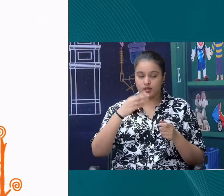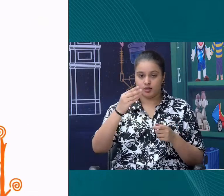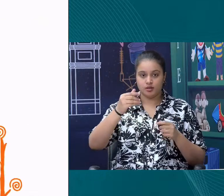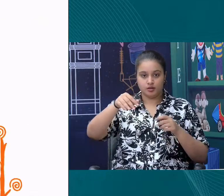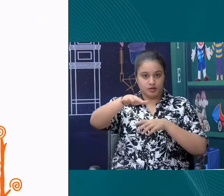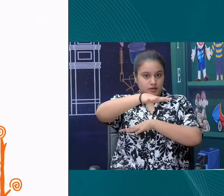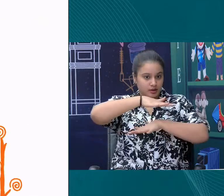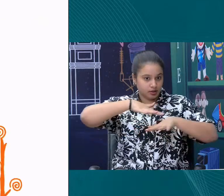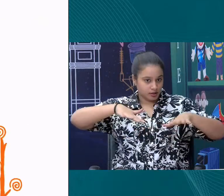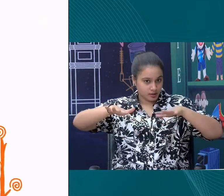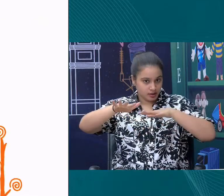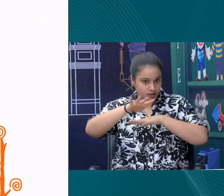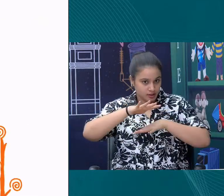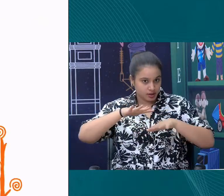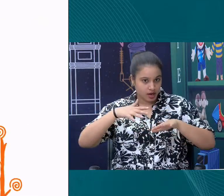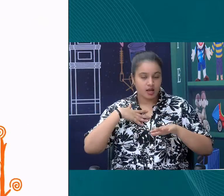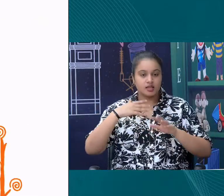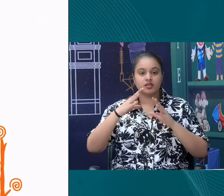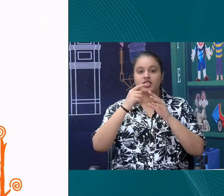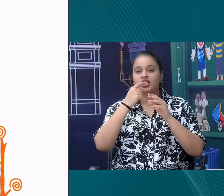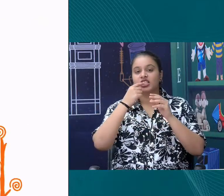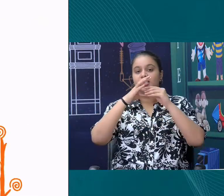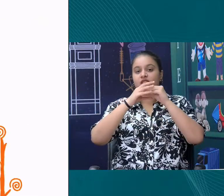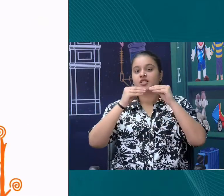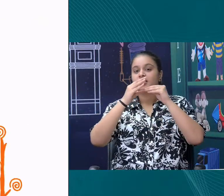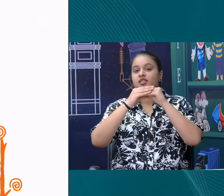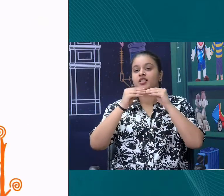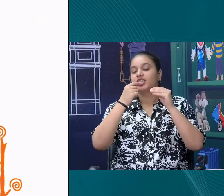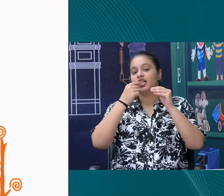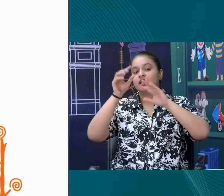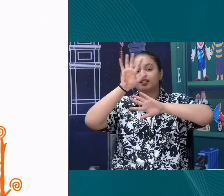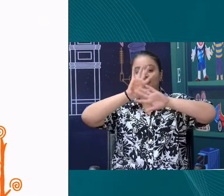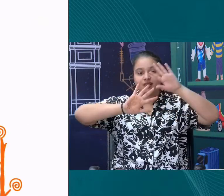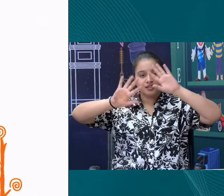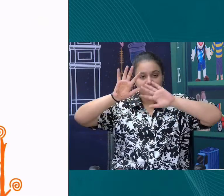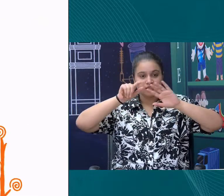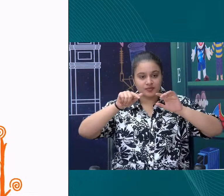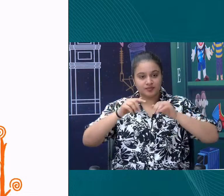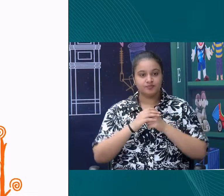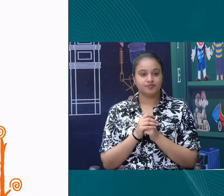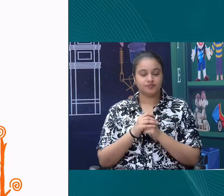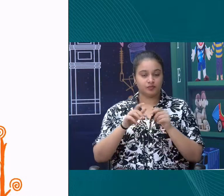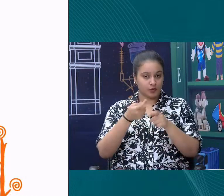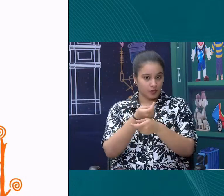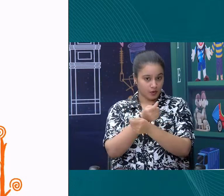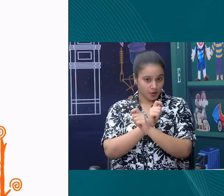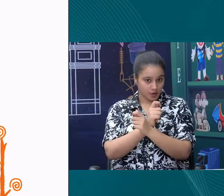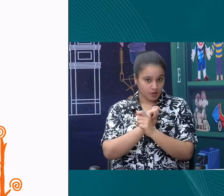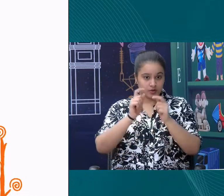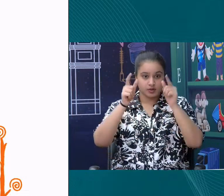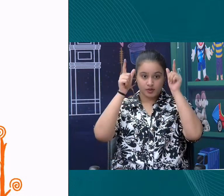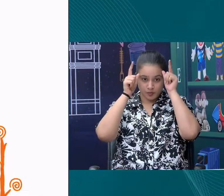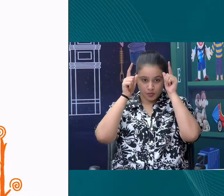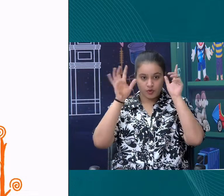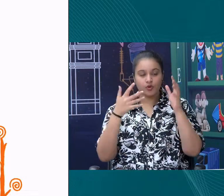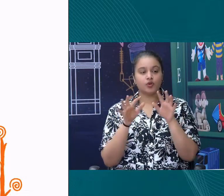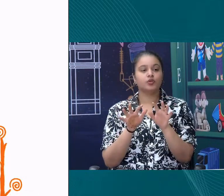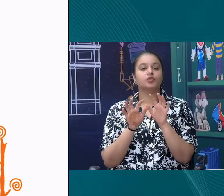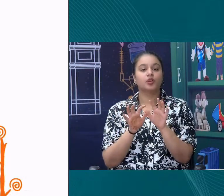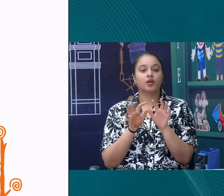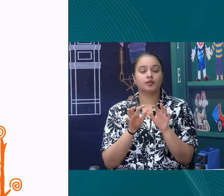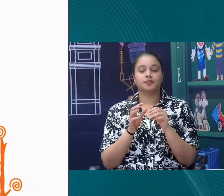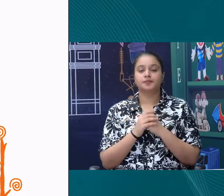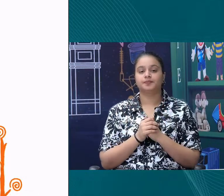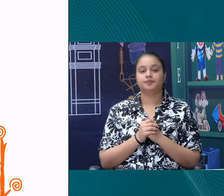cloud of dust. Now on the screen you can see the jinn with the horse, the bull and the dog. Yes.